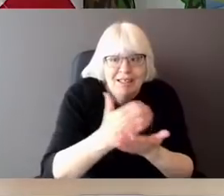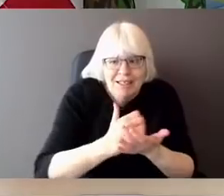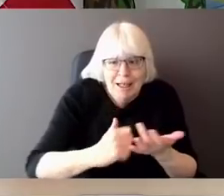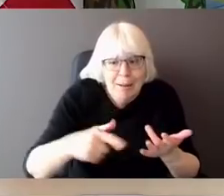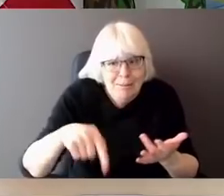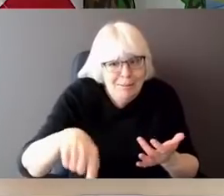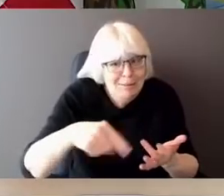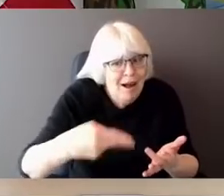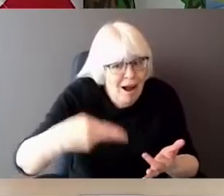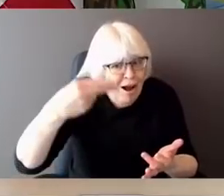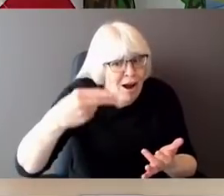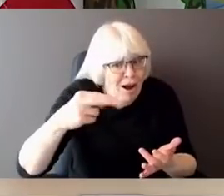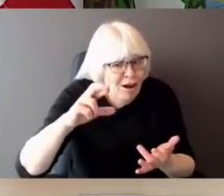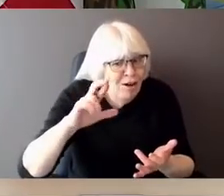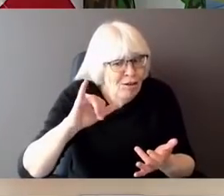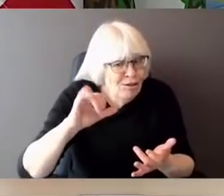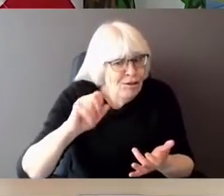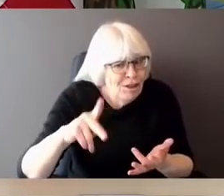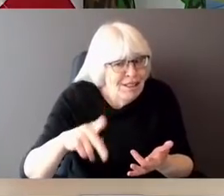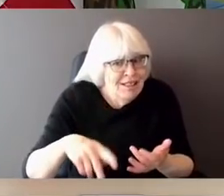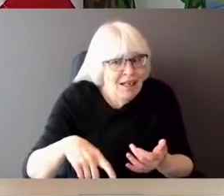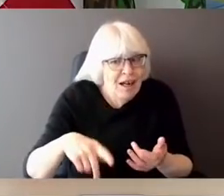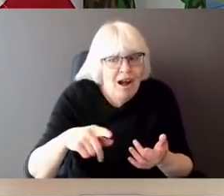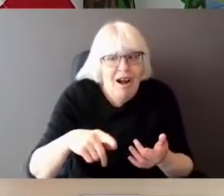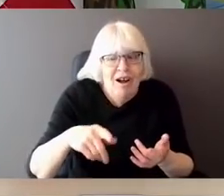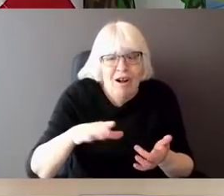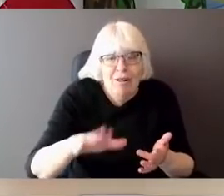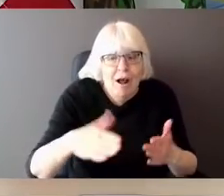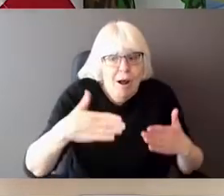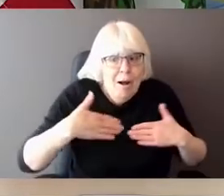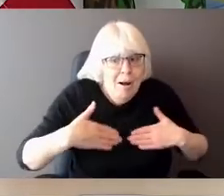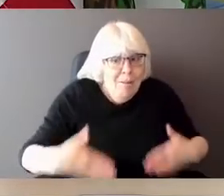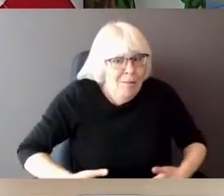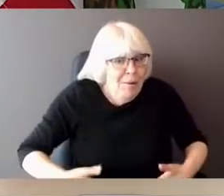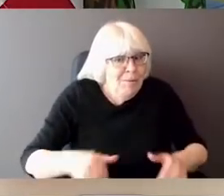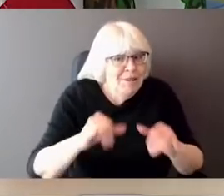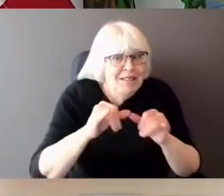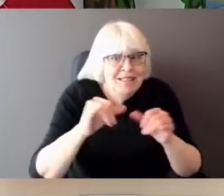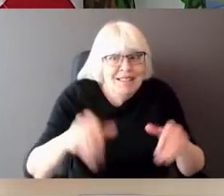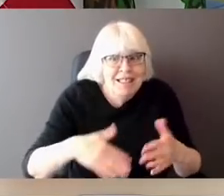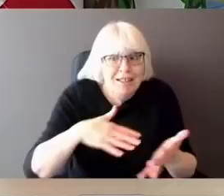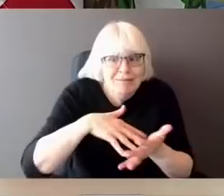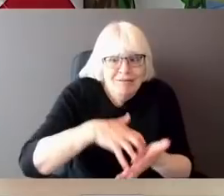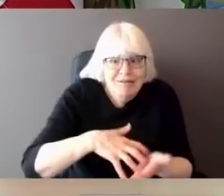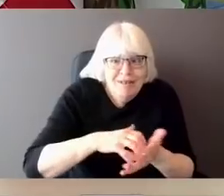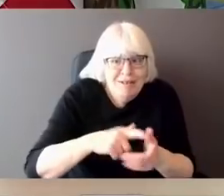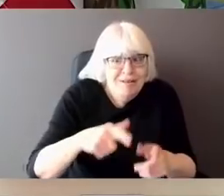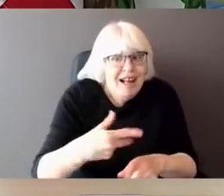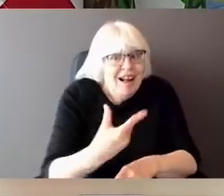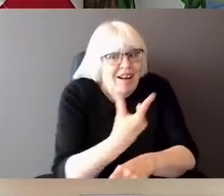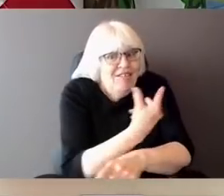or immunocompromised that have a different schedule. So that is...